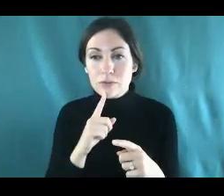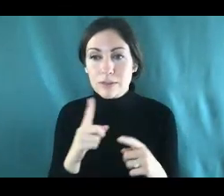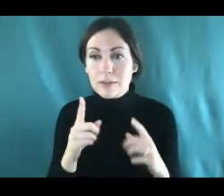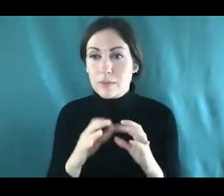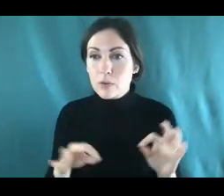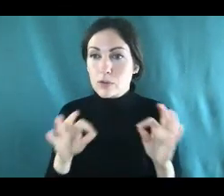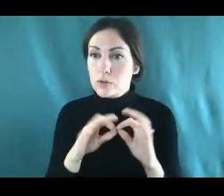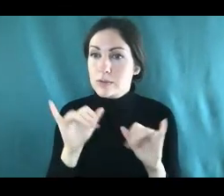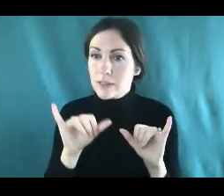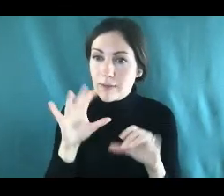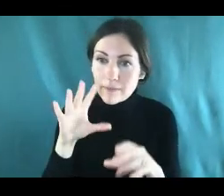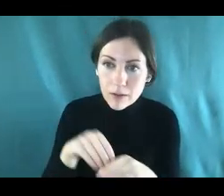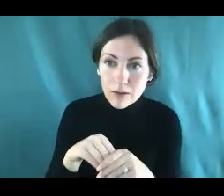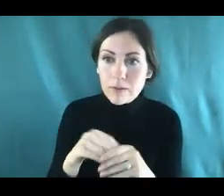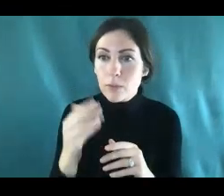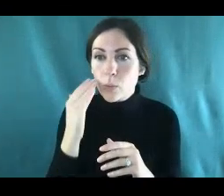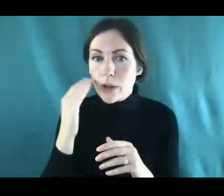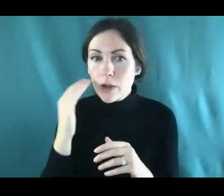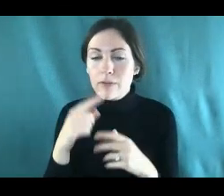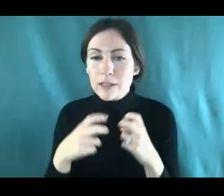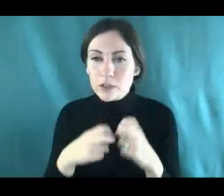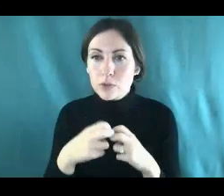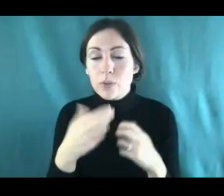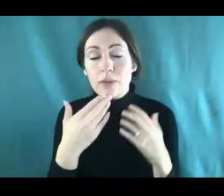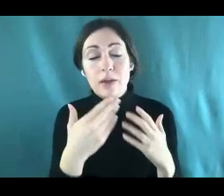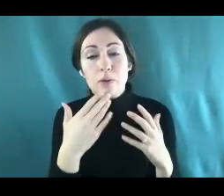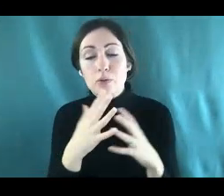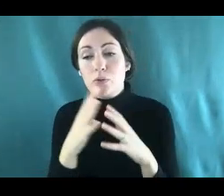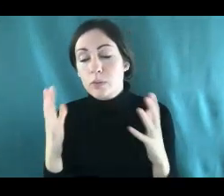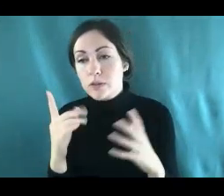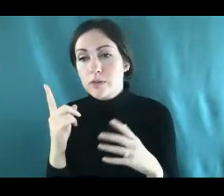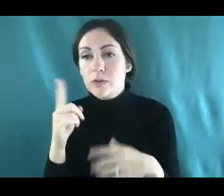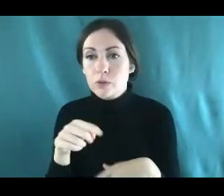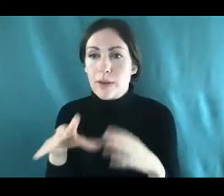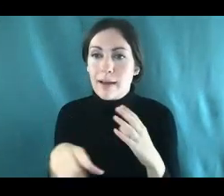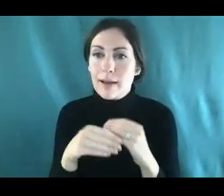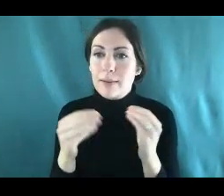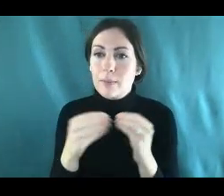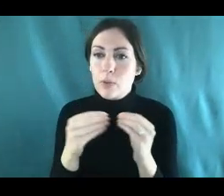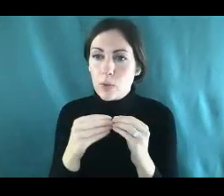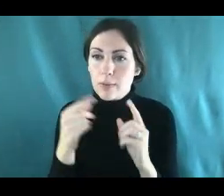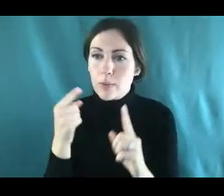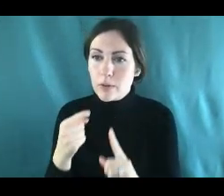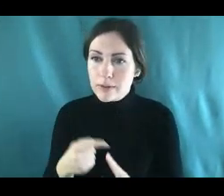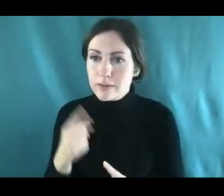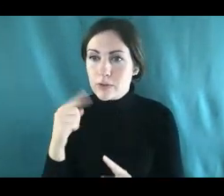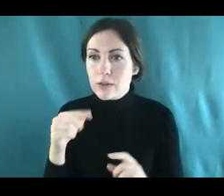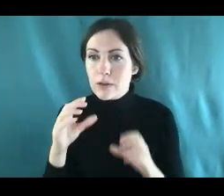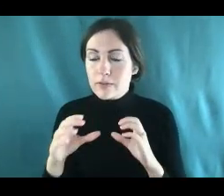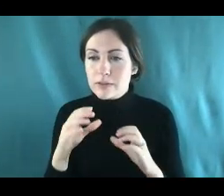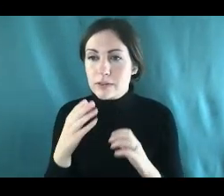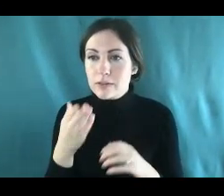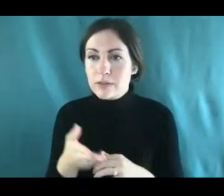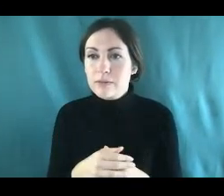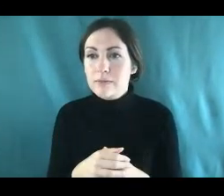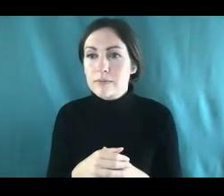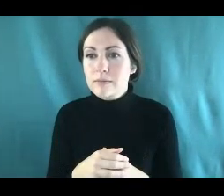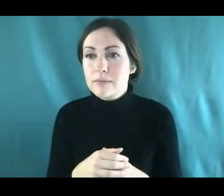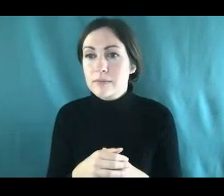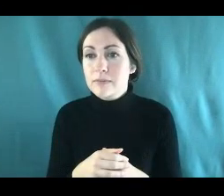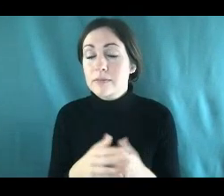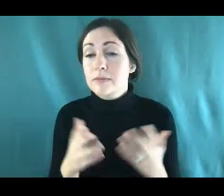remain engaged, be aware of these issues. And Ms. Flynn, thank you so much for contributing additional points to the conversation there.